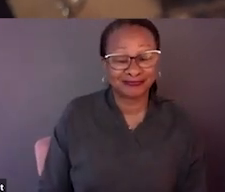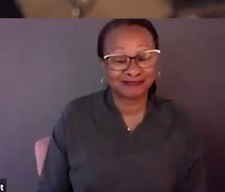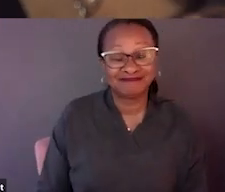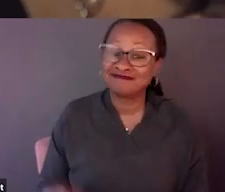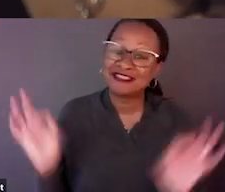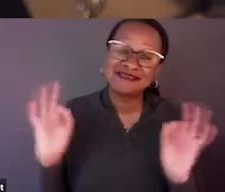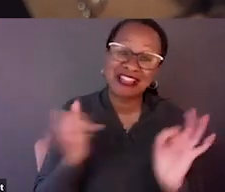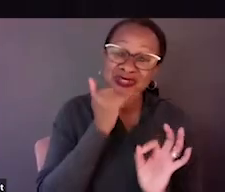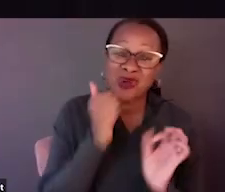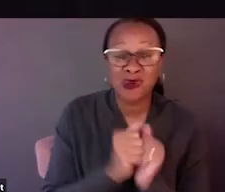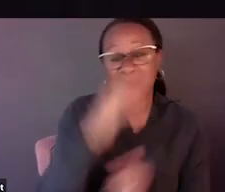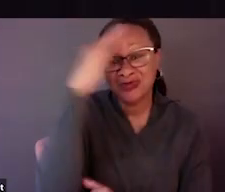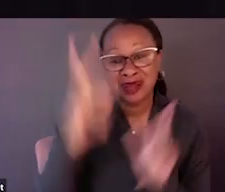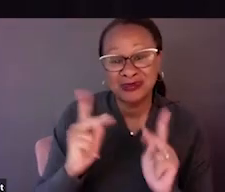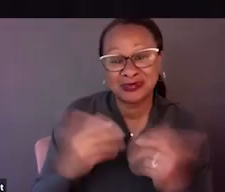Nothing's wrong with Black people.